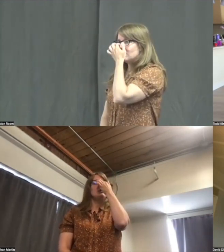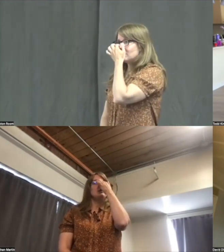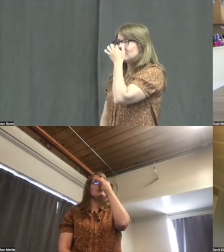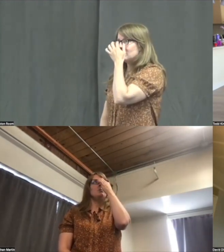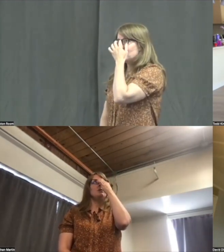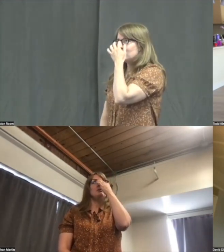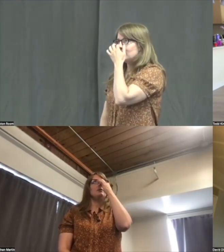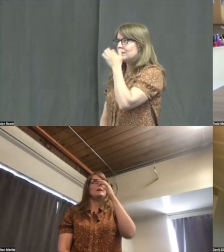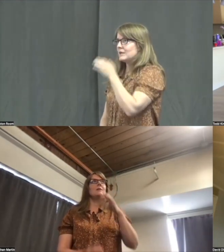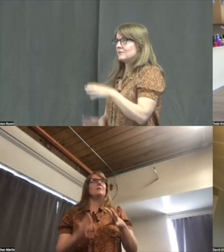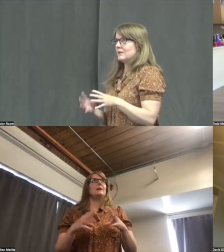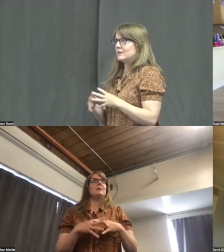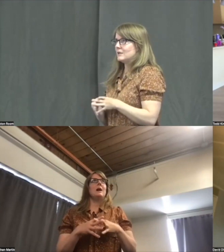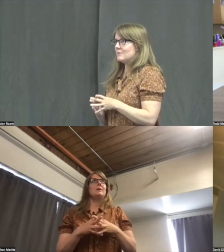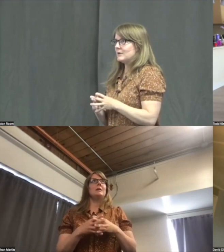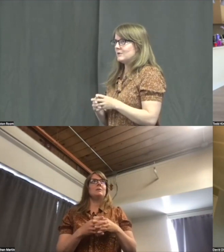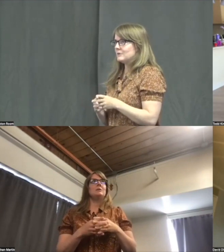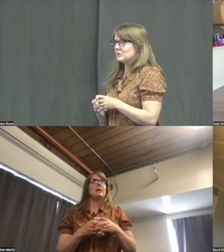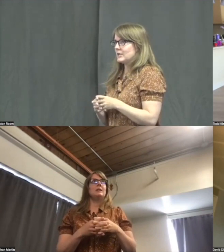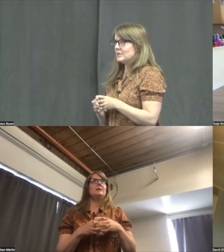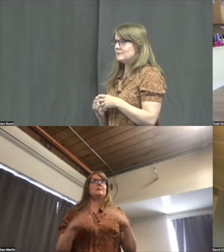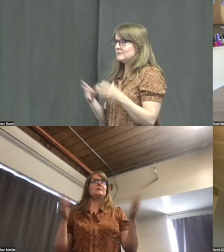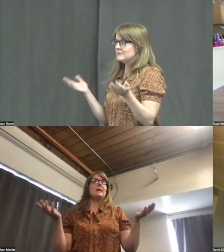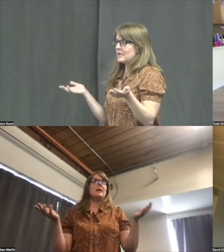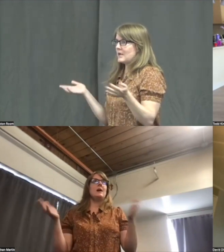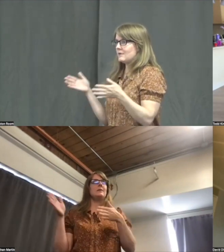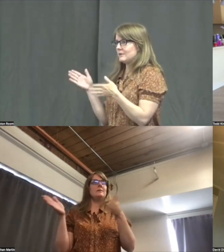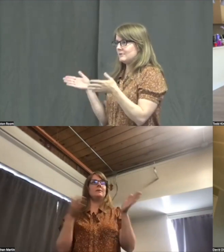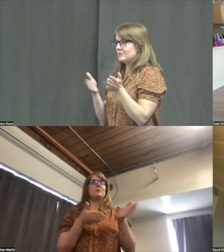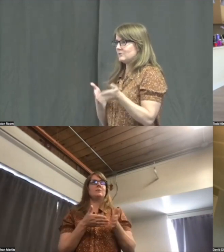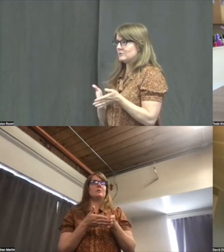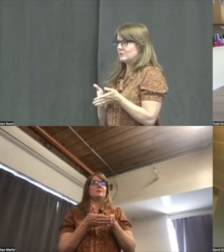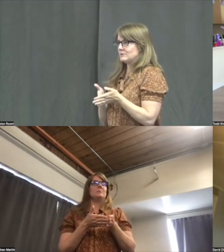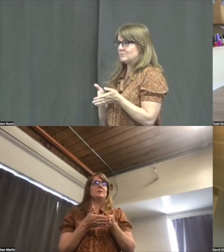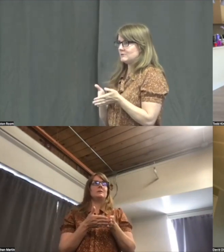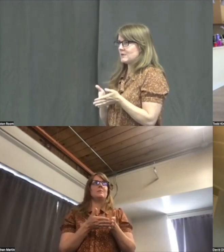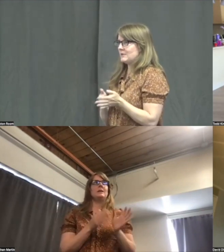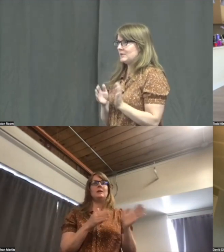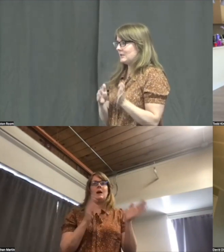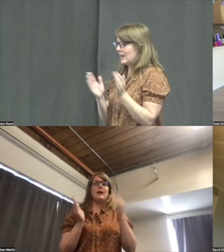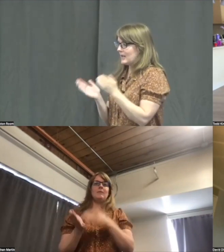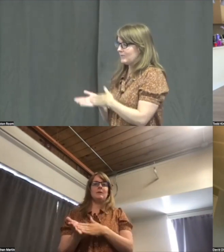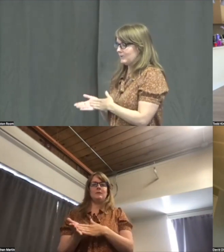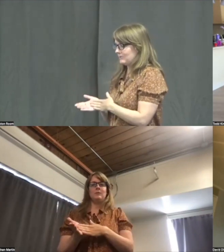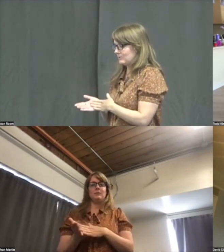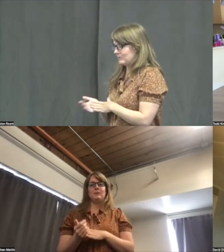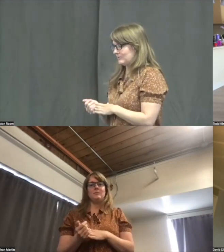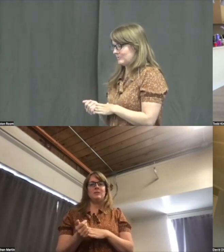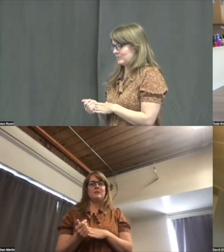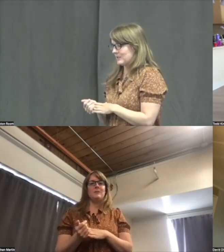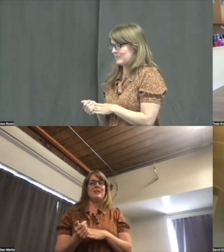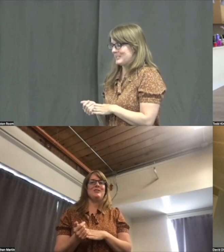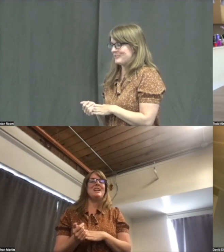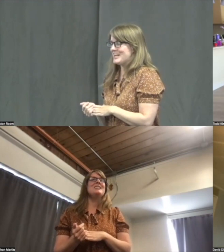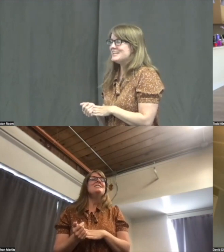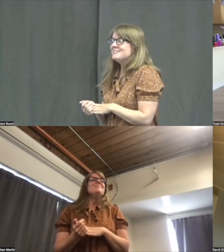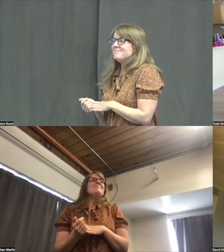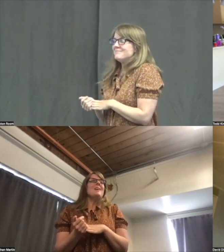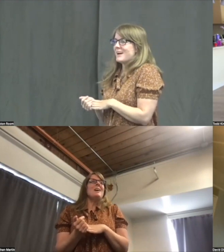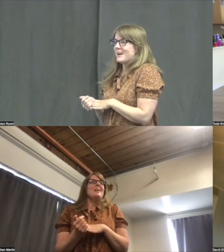So the beautiful thing of like collaborating with the Chinese is they have all of these cultural assumptions coming in, and I have all these cultural assumptions coming in,